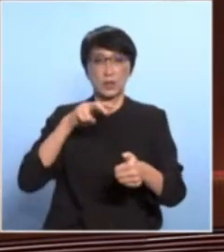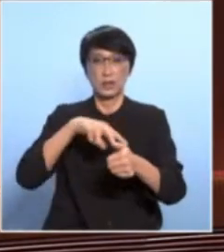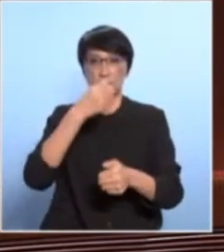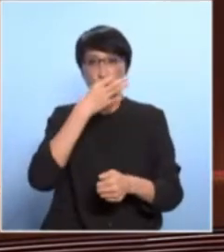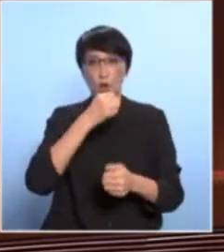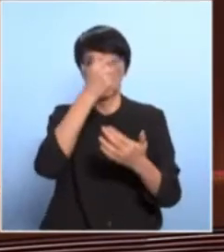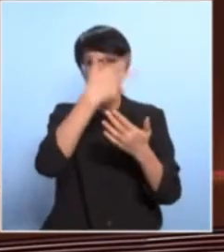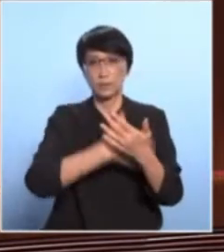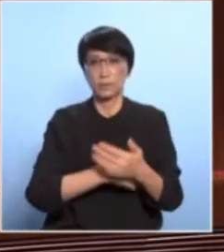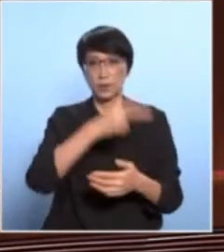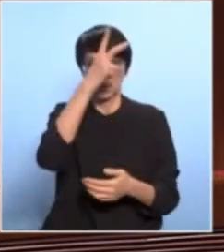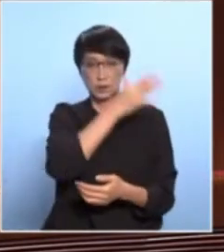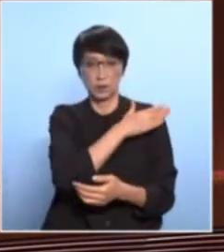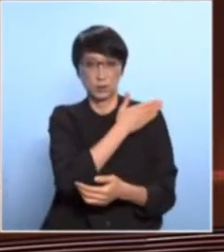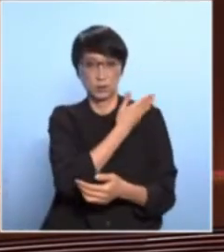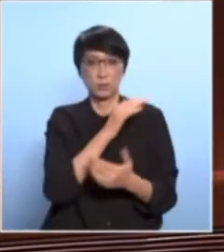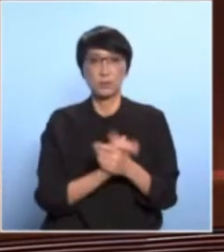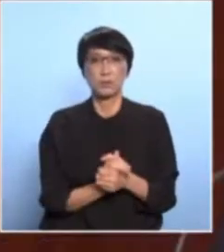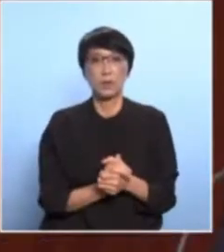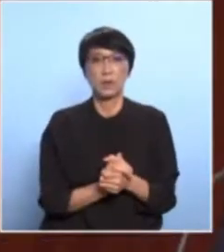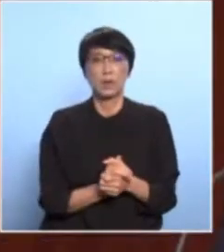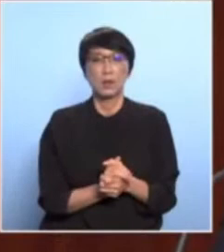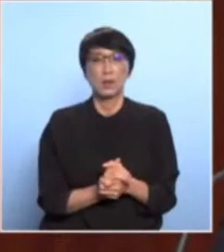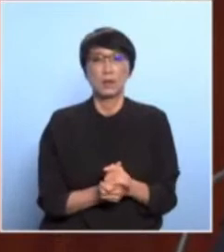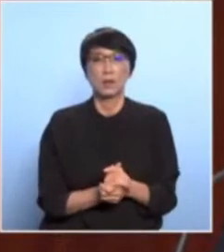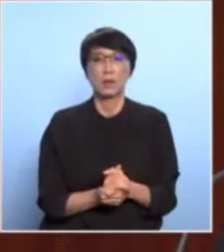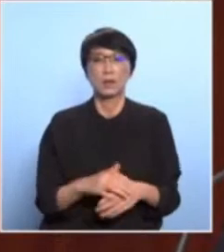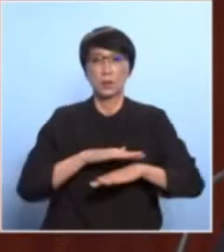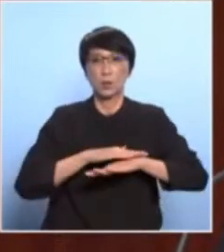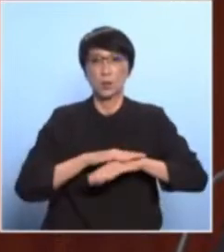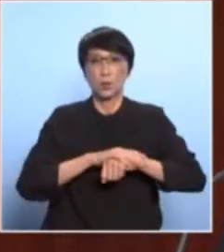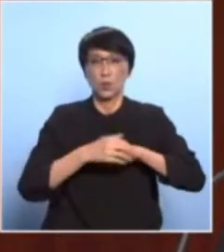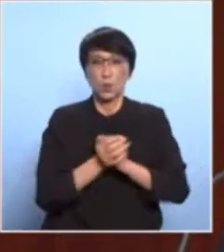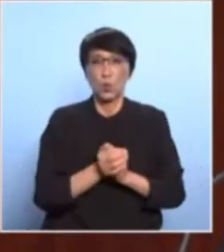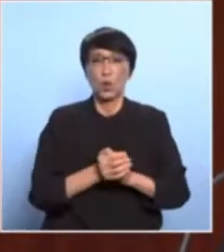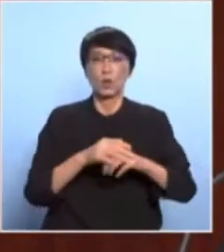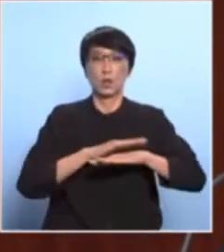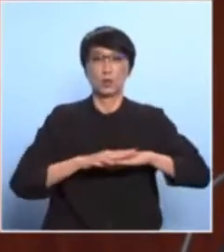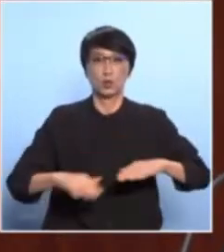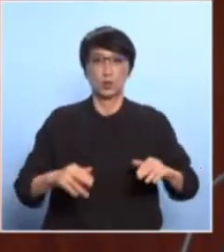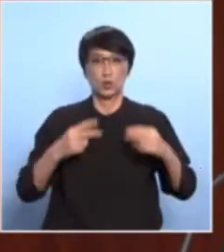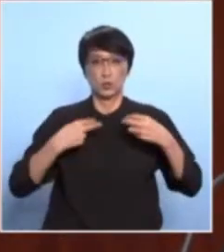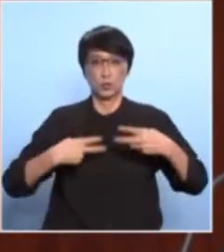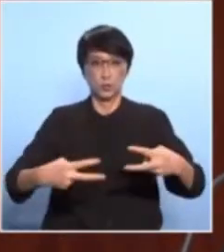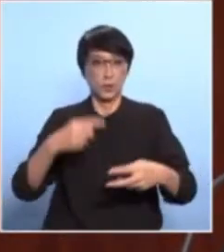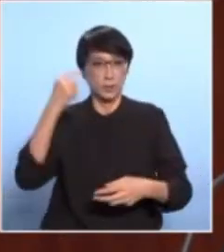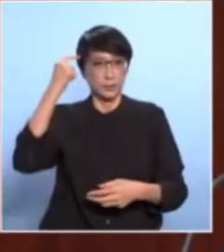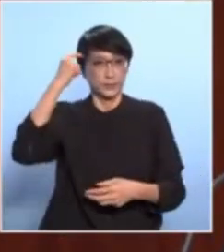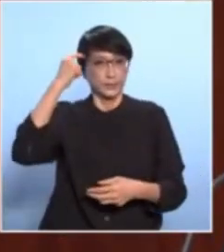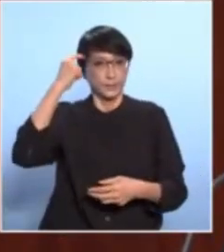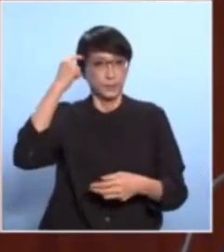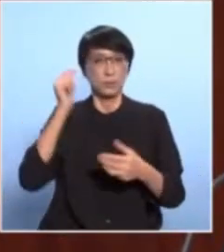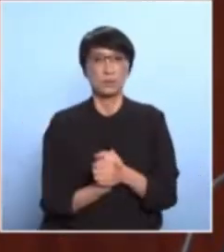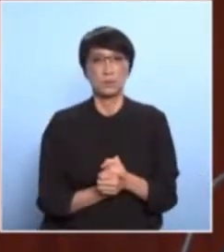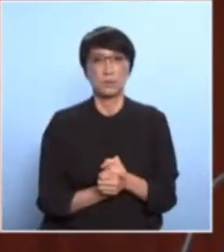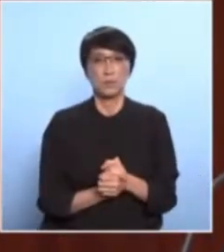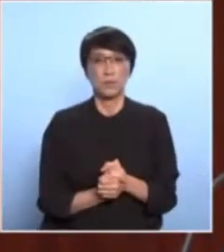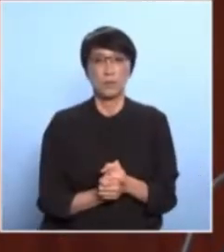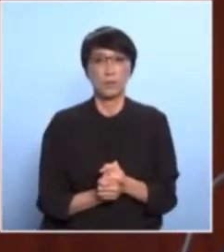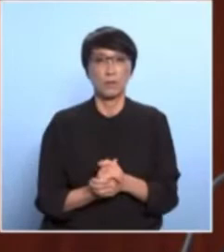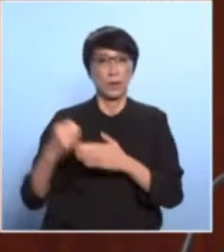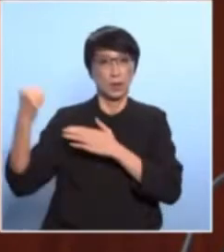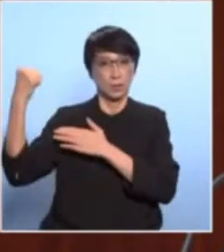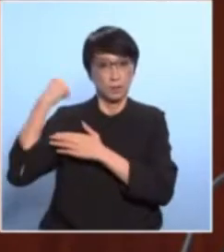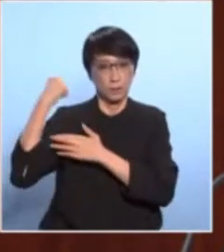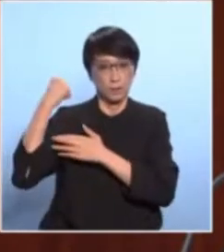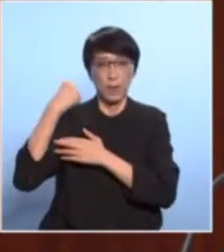join the government. 2. Update the Civil Service Code. In accordance with the principle of patriots administering Hong Kong,